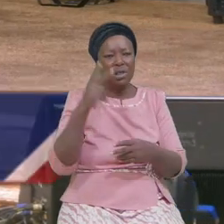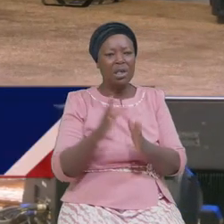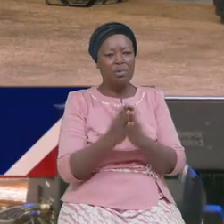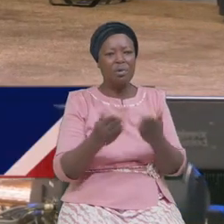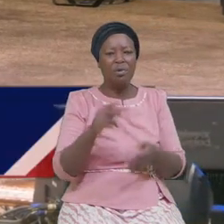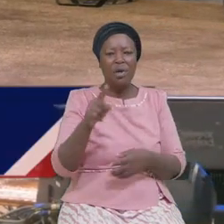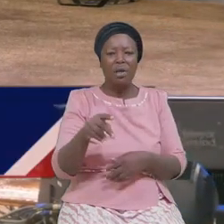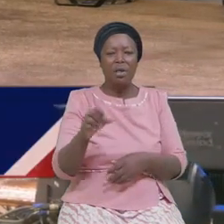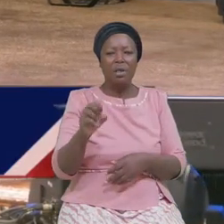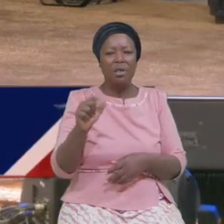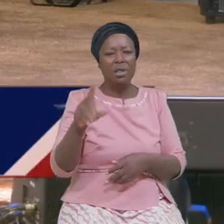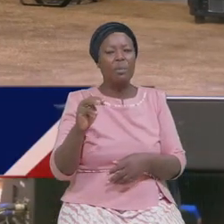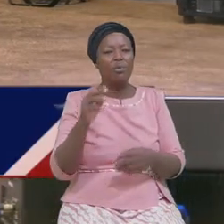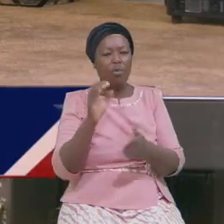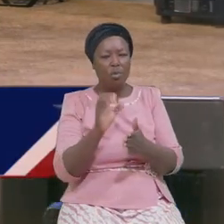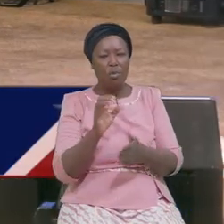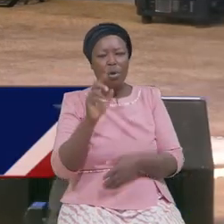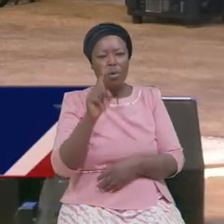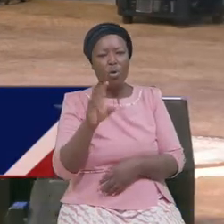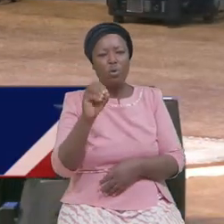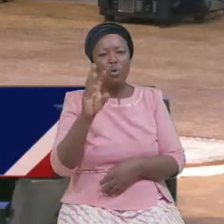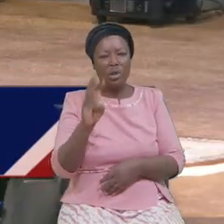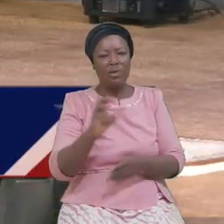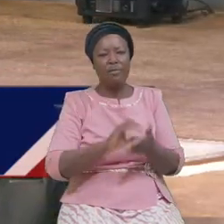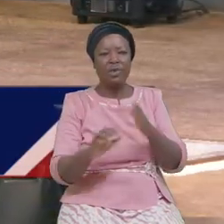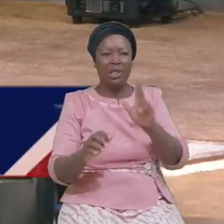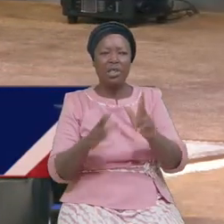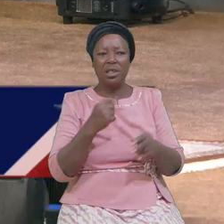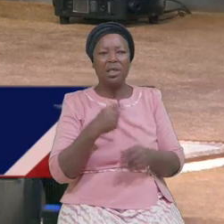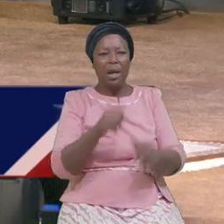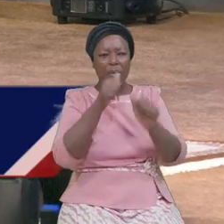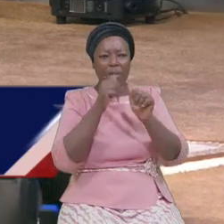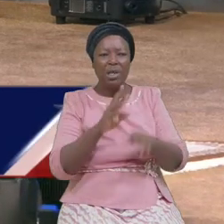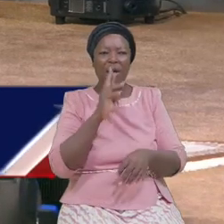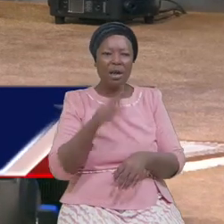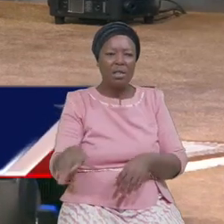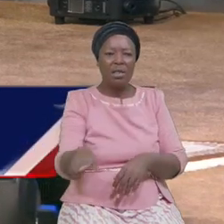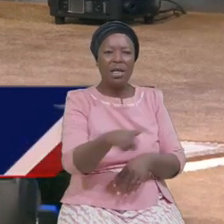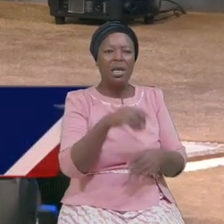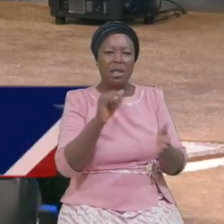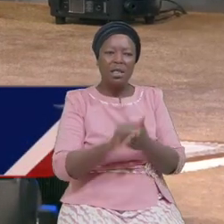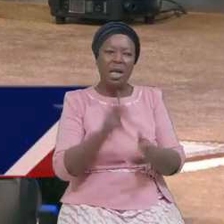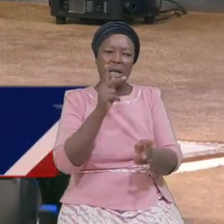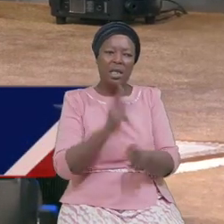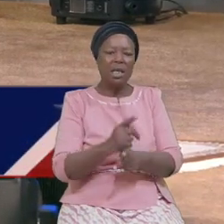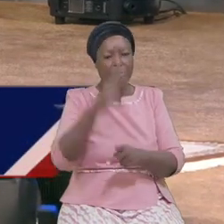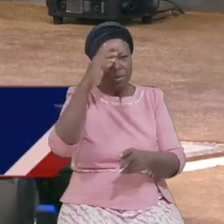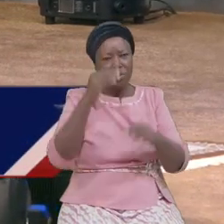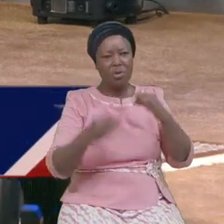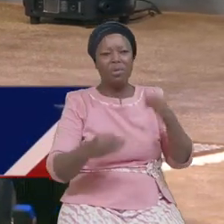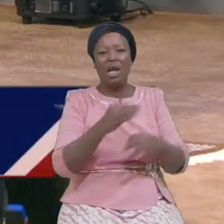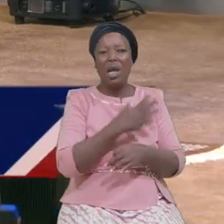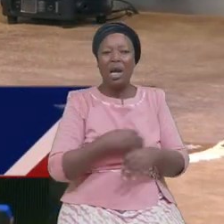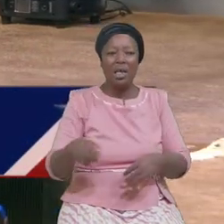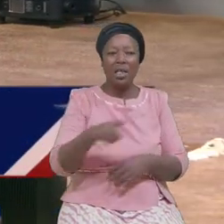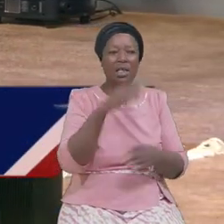reading from verse 3. In Psalm 106, verse 3, blessed are they that keep judgment, and he